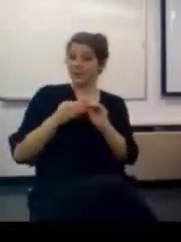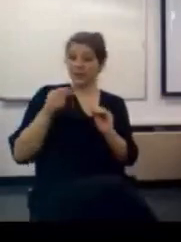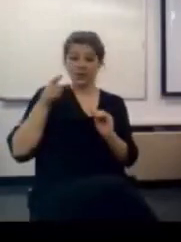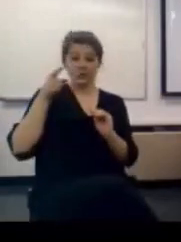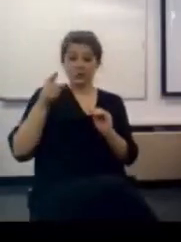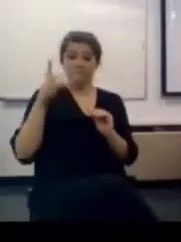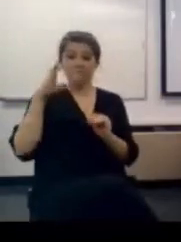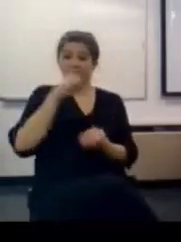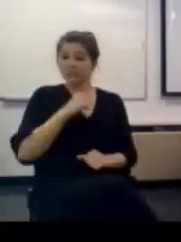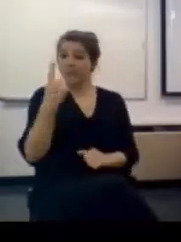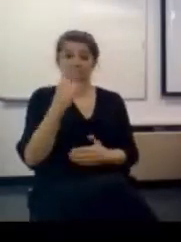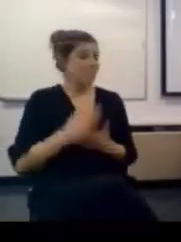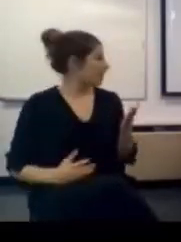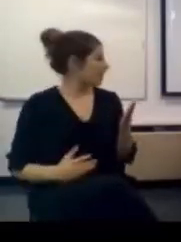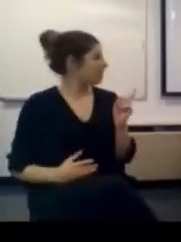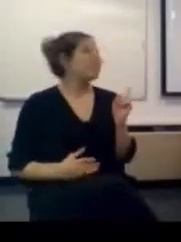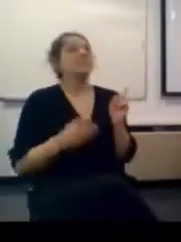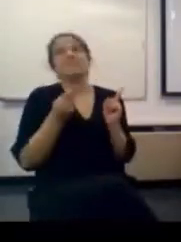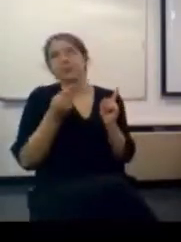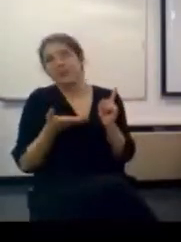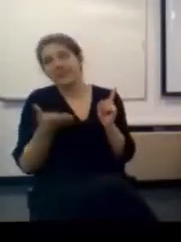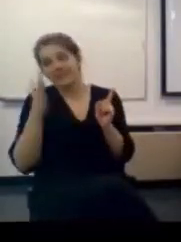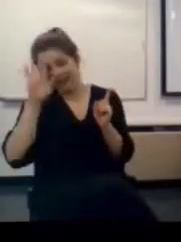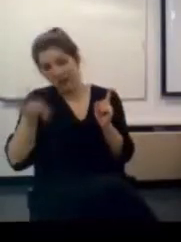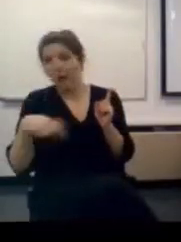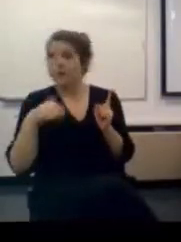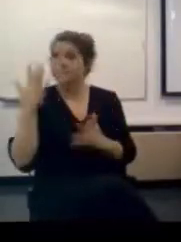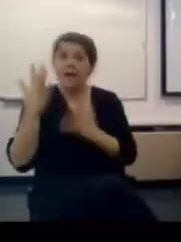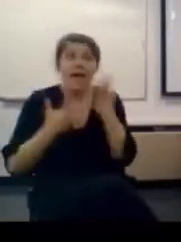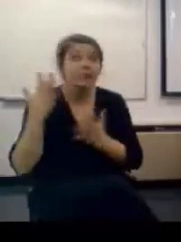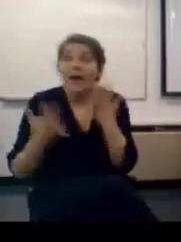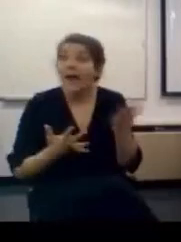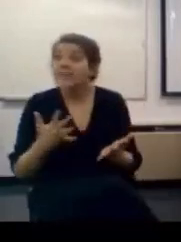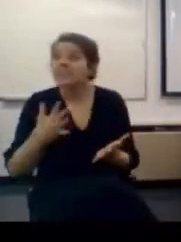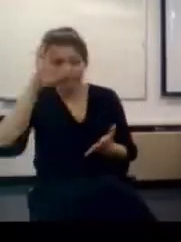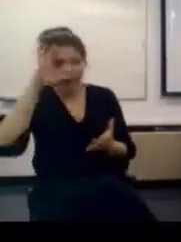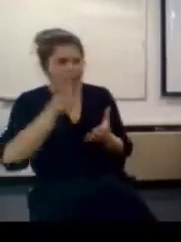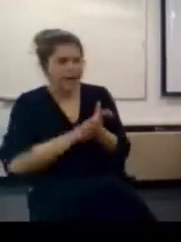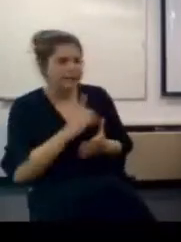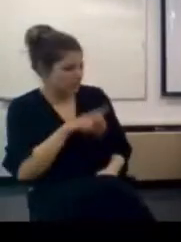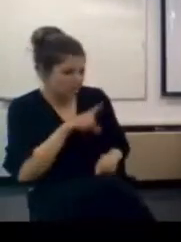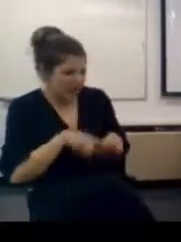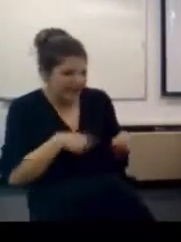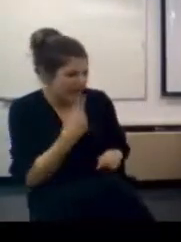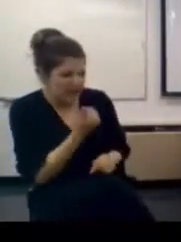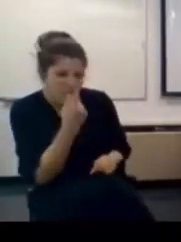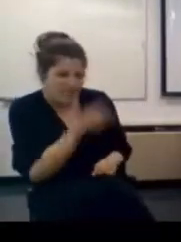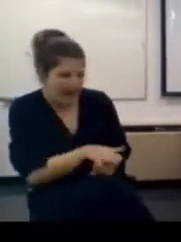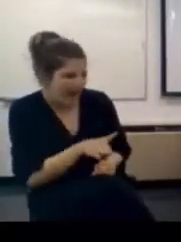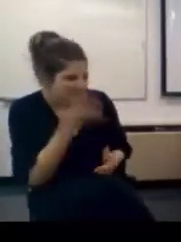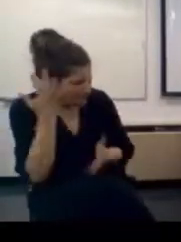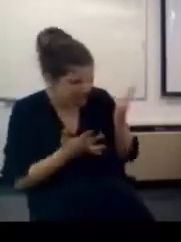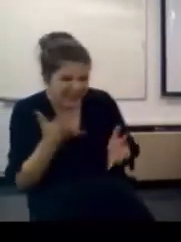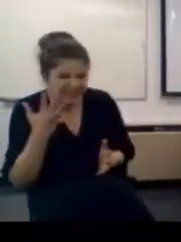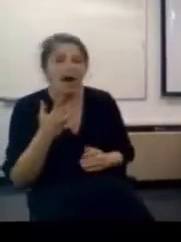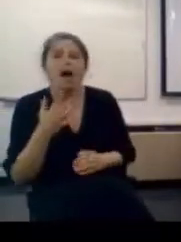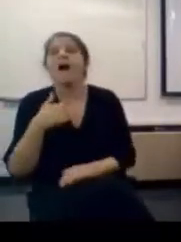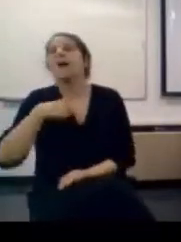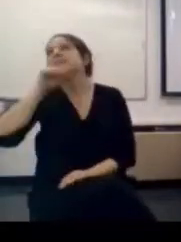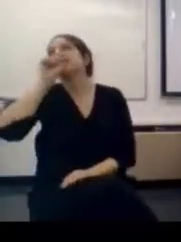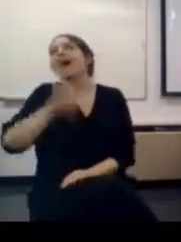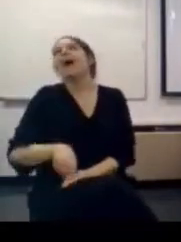Delta story, you left out part about the captain. I was embarrassed. My husband said, I can't tell anybody